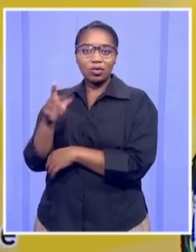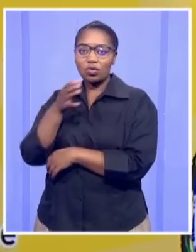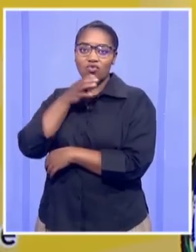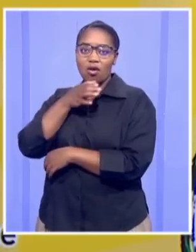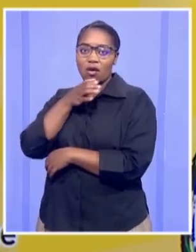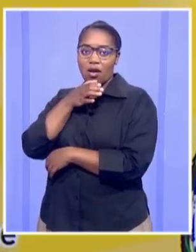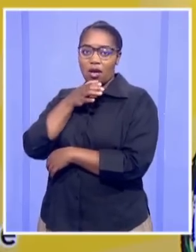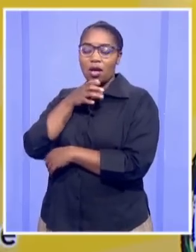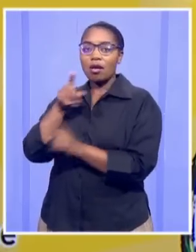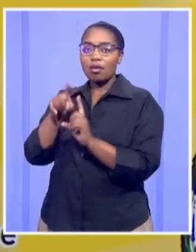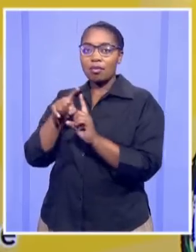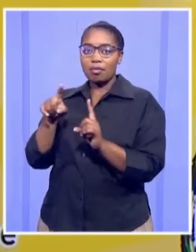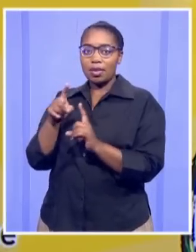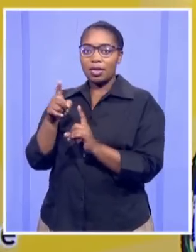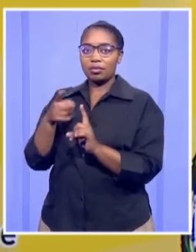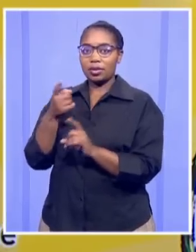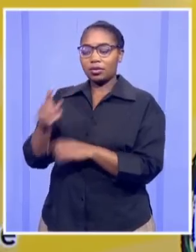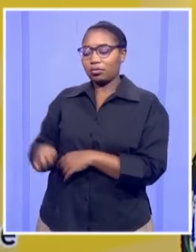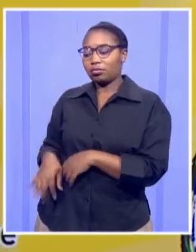from your pocket.